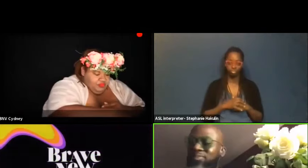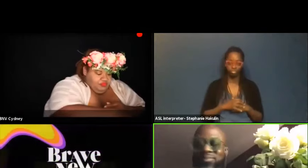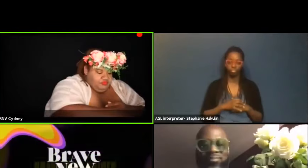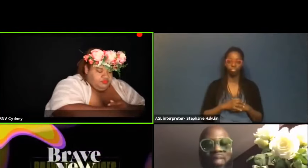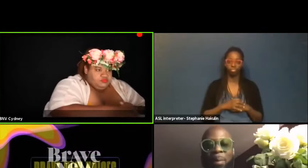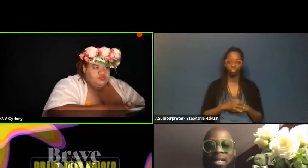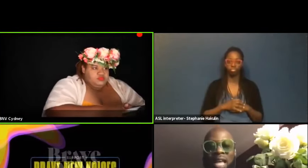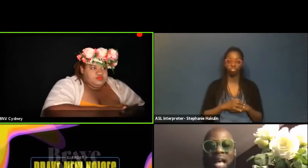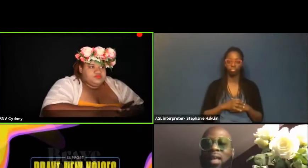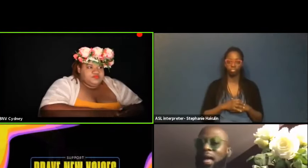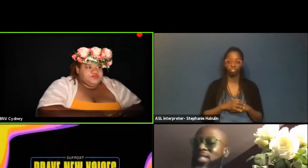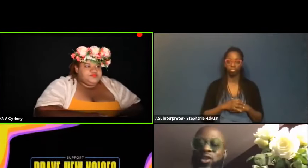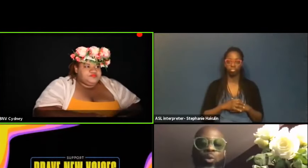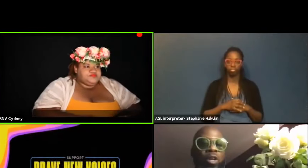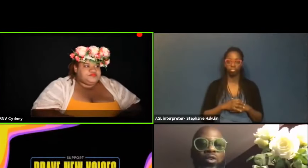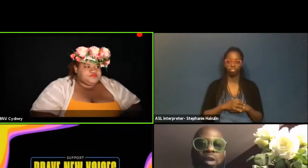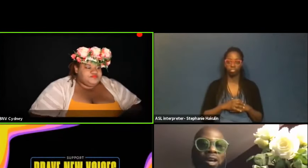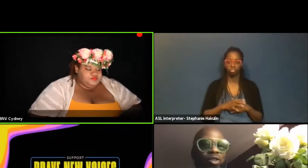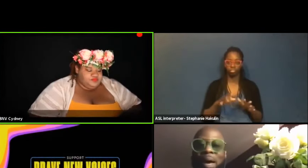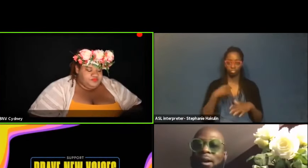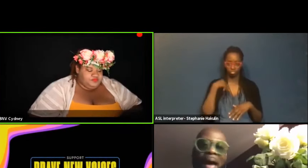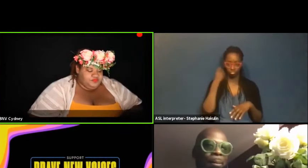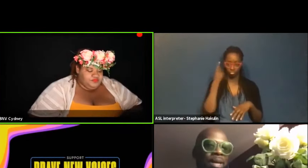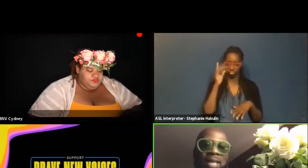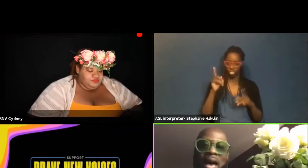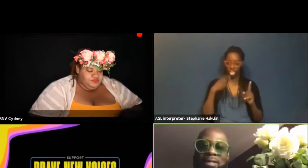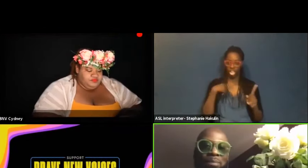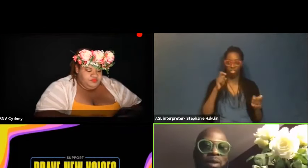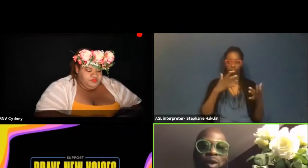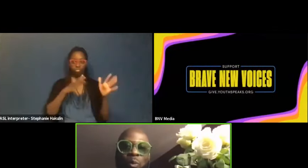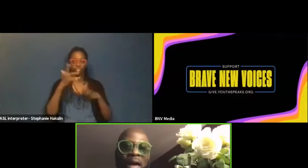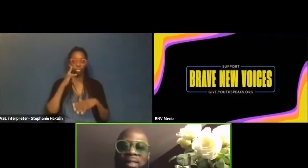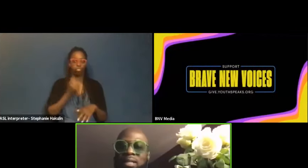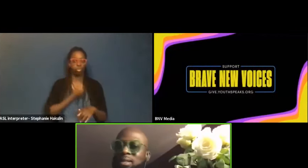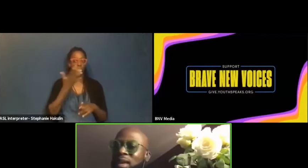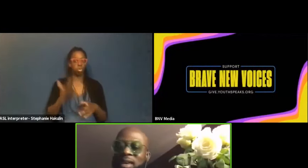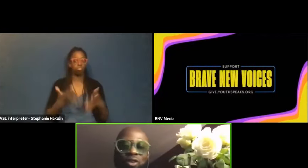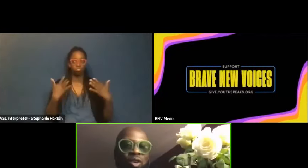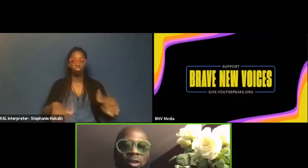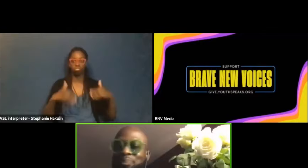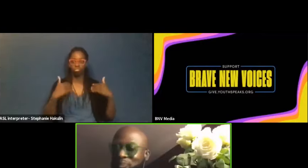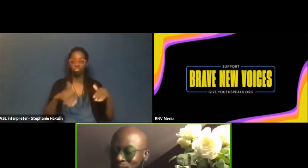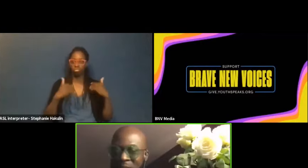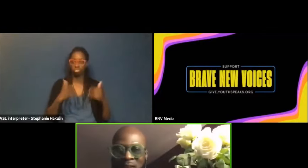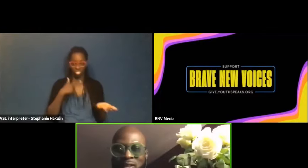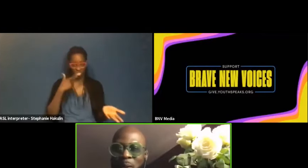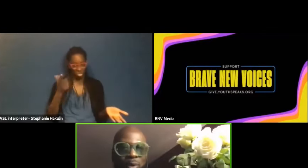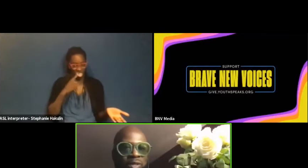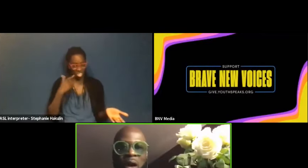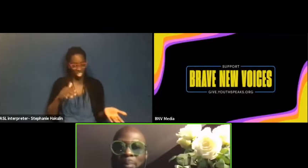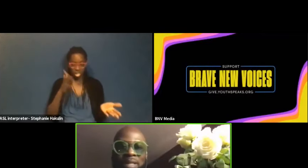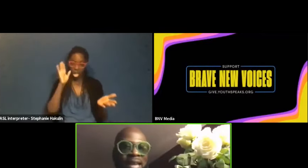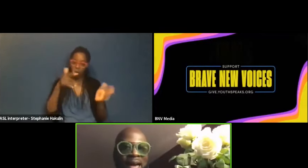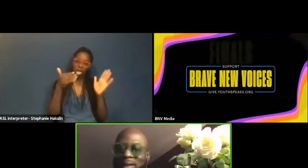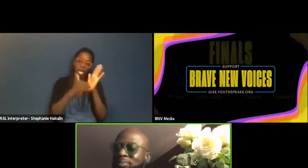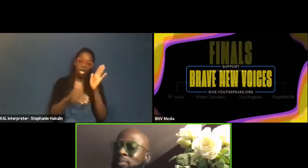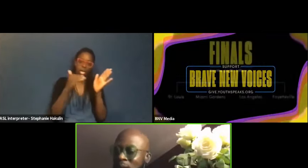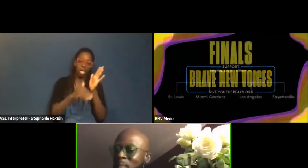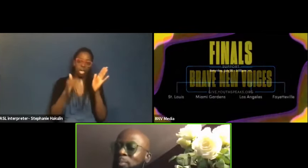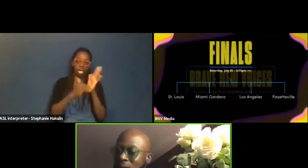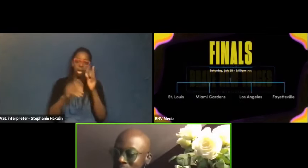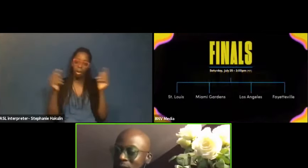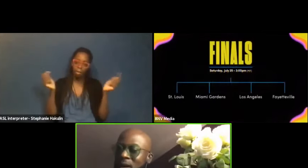poet. Because I tell you what, no matter how many times I've been around this thing, you know, numbers up and